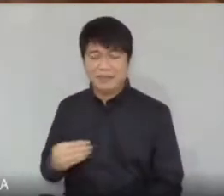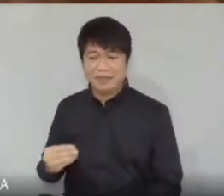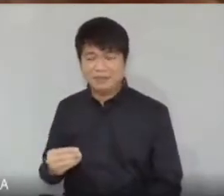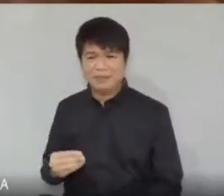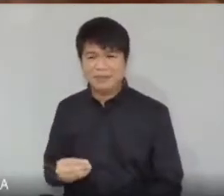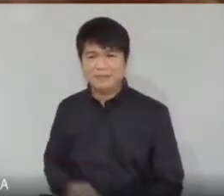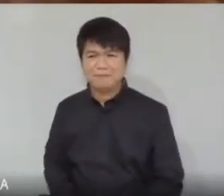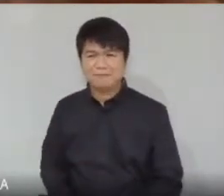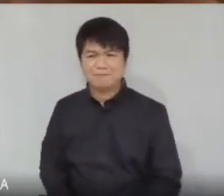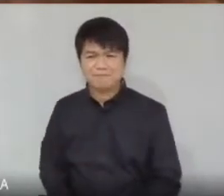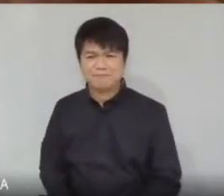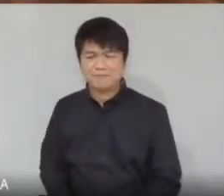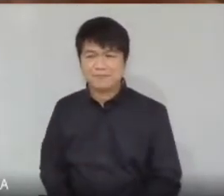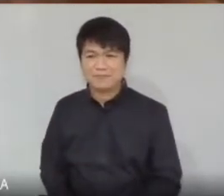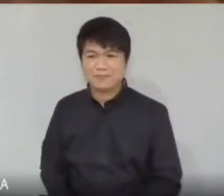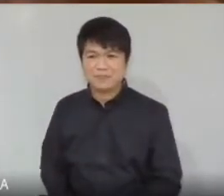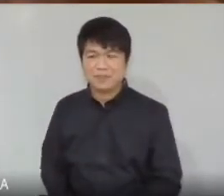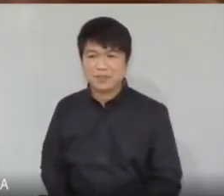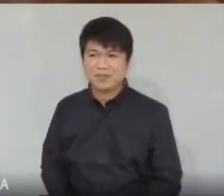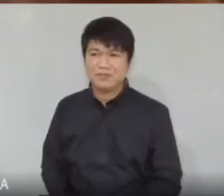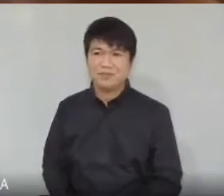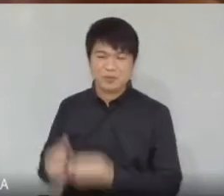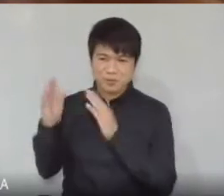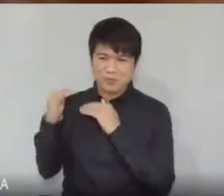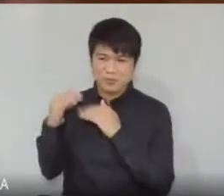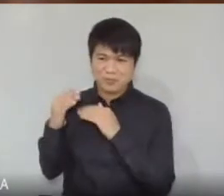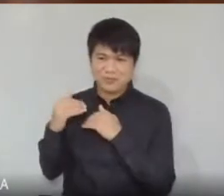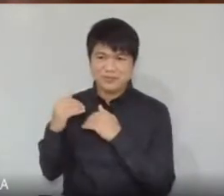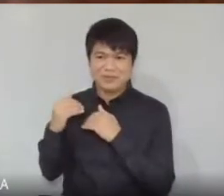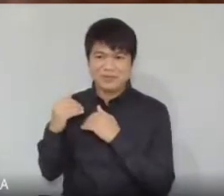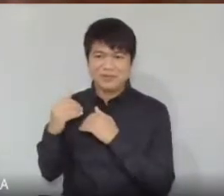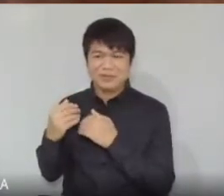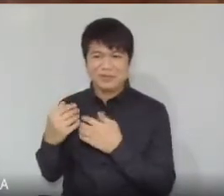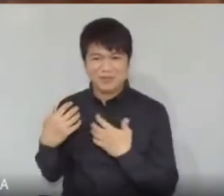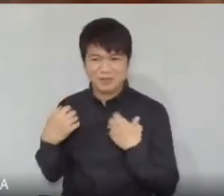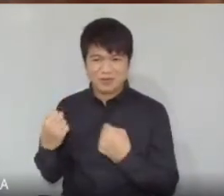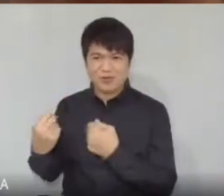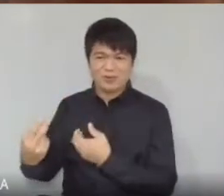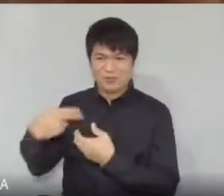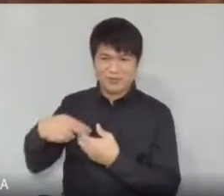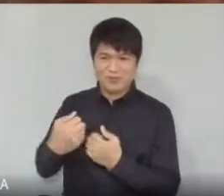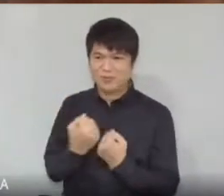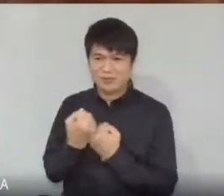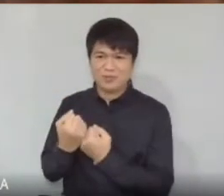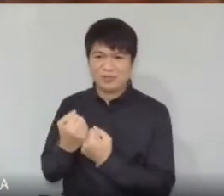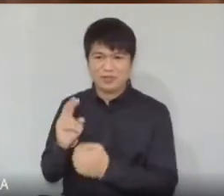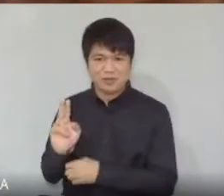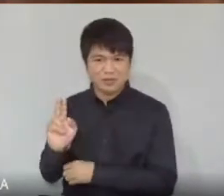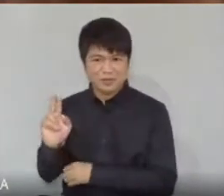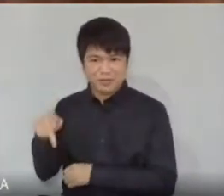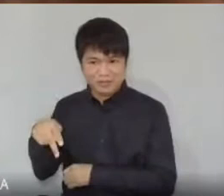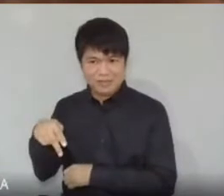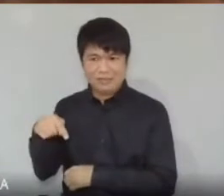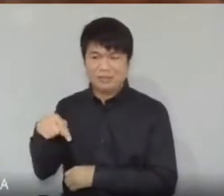all across the country, because the work is huge. And I hope you took inspiration also with the work of the NIH